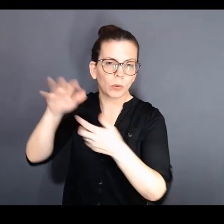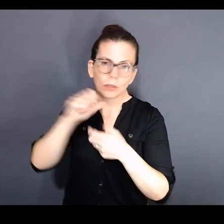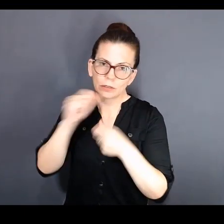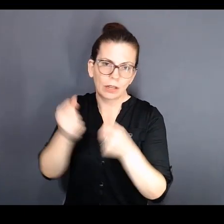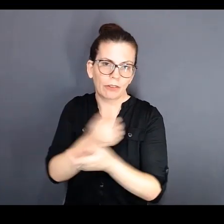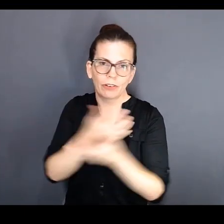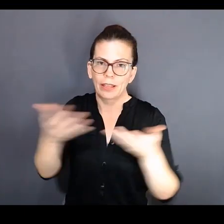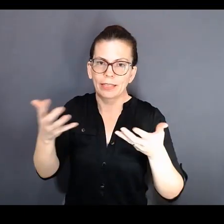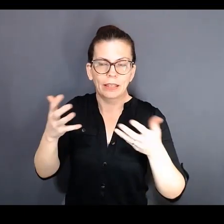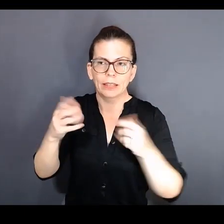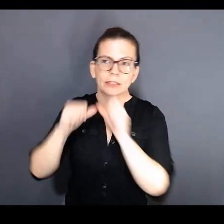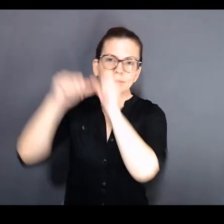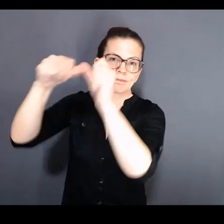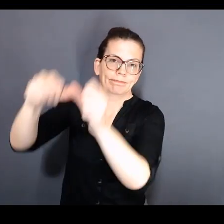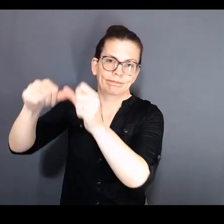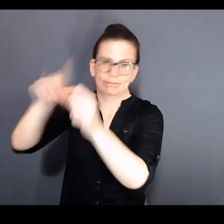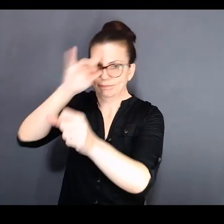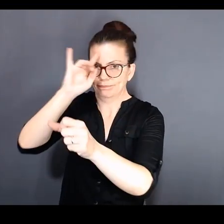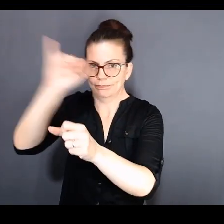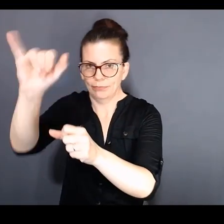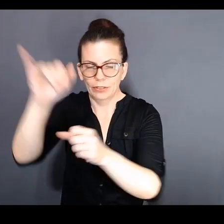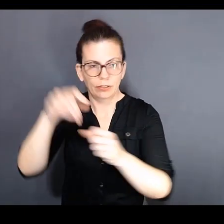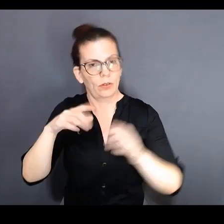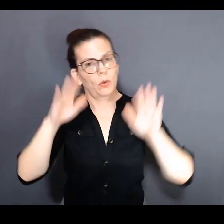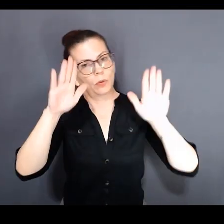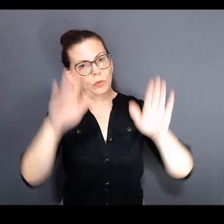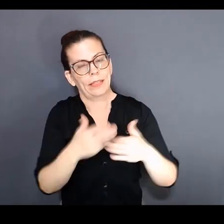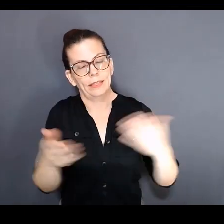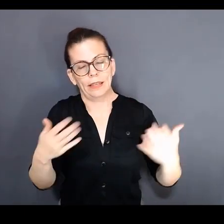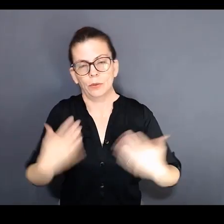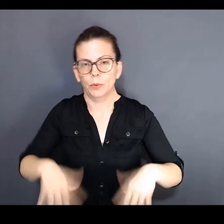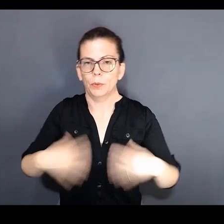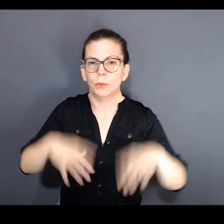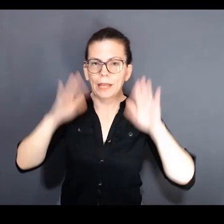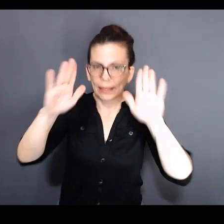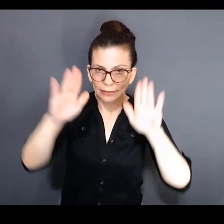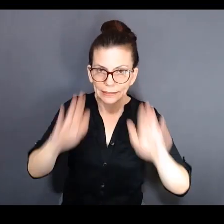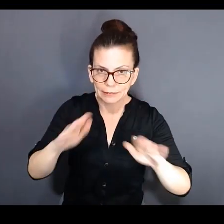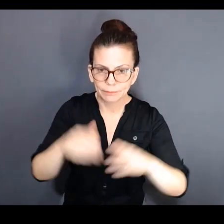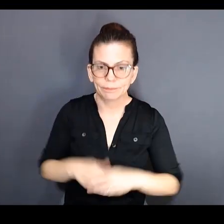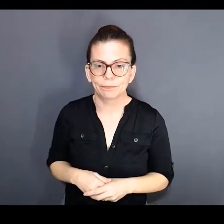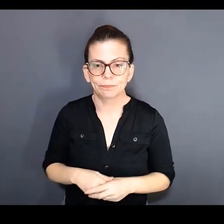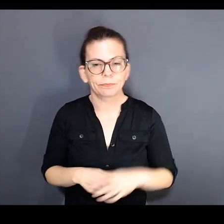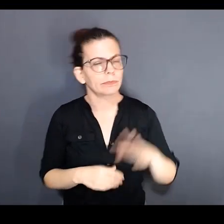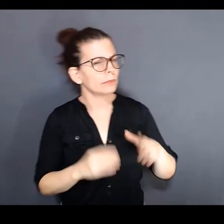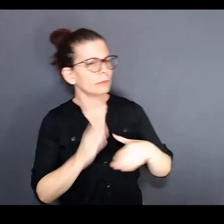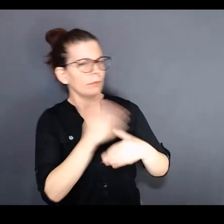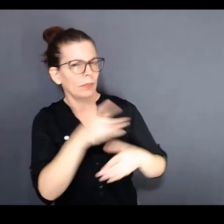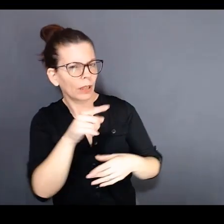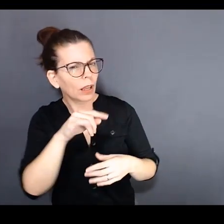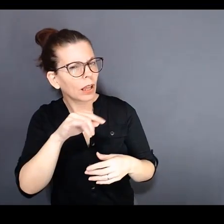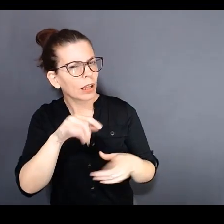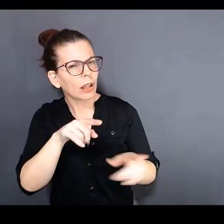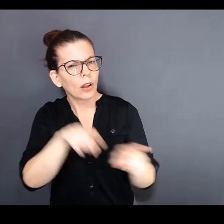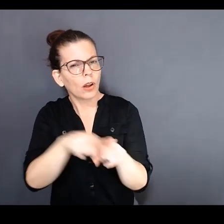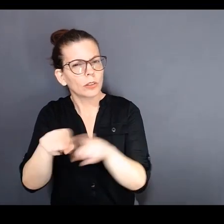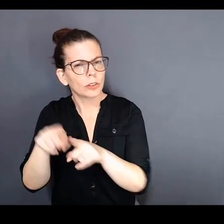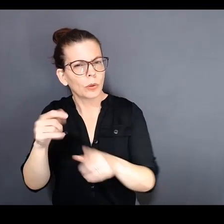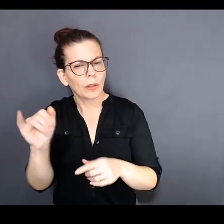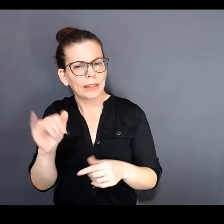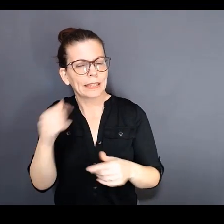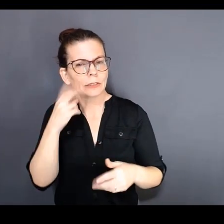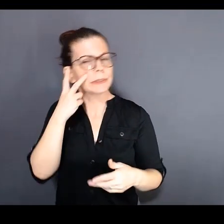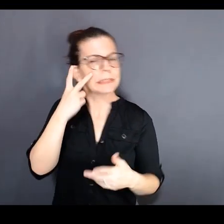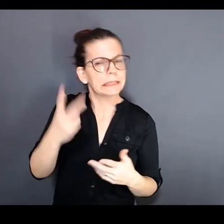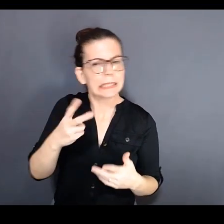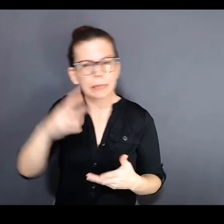on the cloud, not everything lives all the time. So this is a great thing. Excellent. But Darko, you know what?